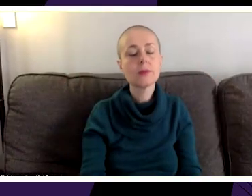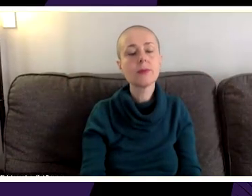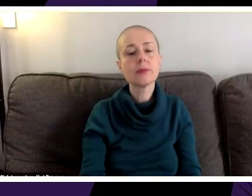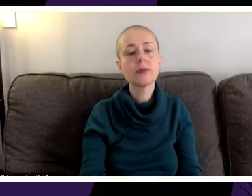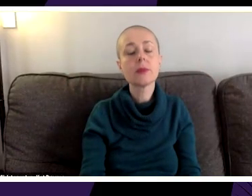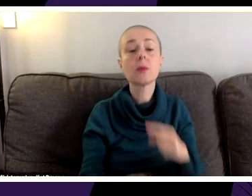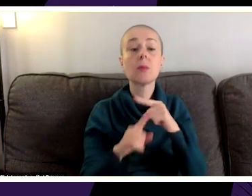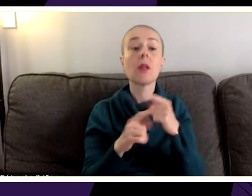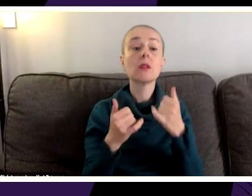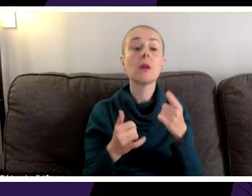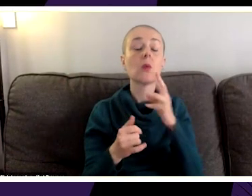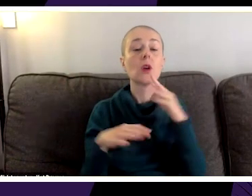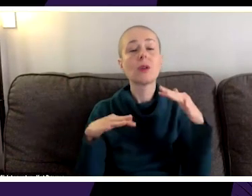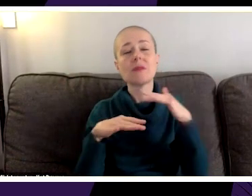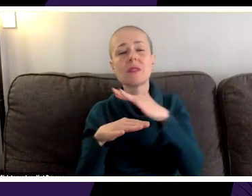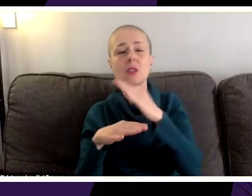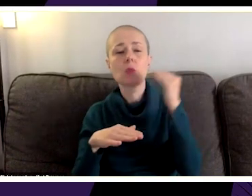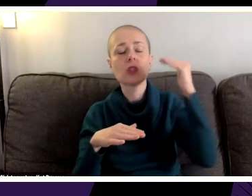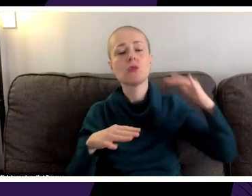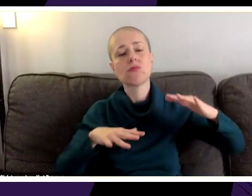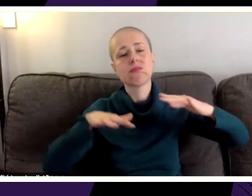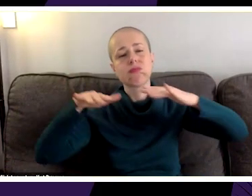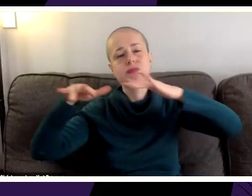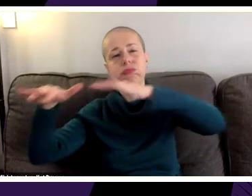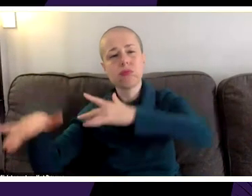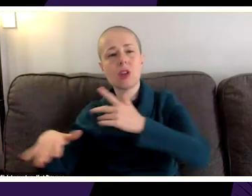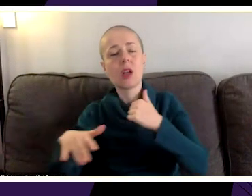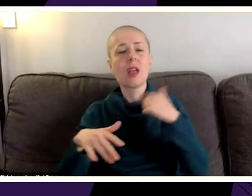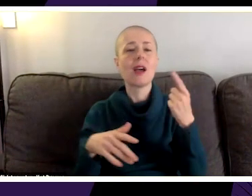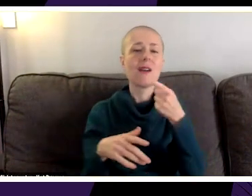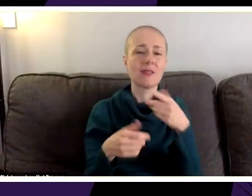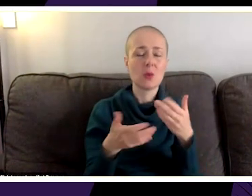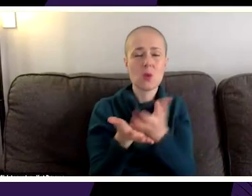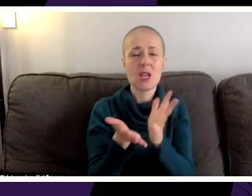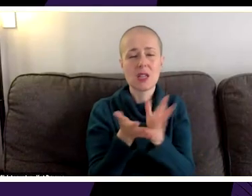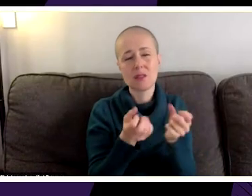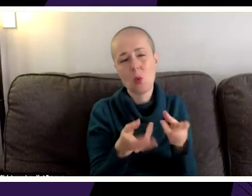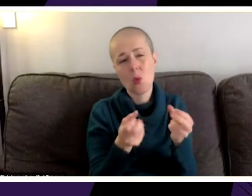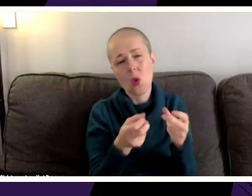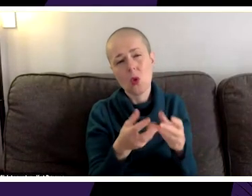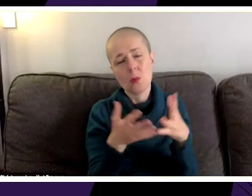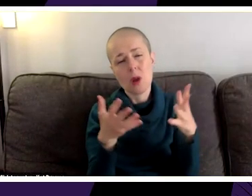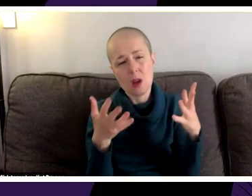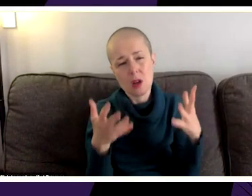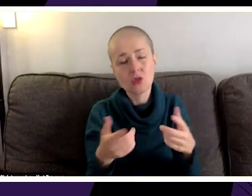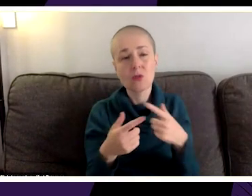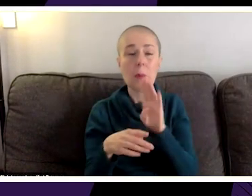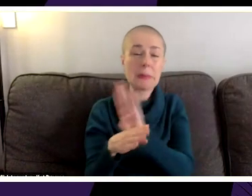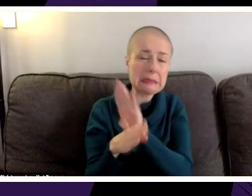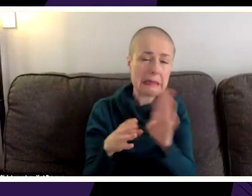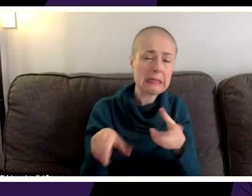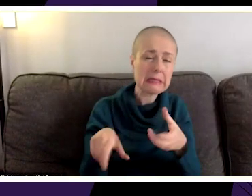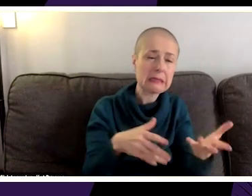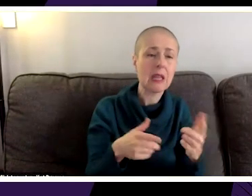Additionally, the water receives enormous amounts of largely untreated industrial and other wastes. For example, plastic products, used tires and car parts are some of the